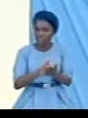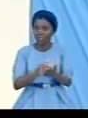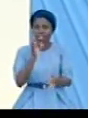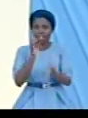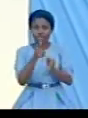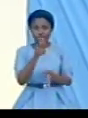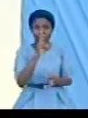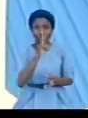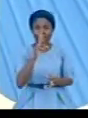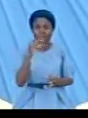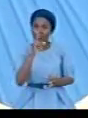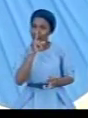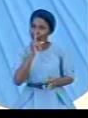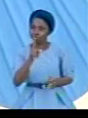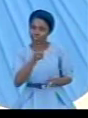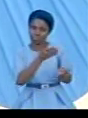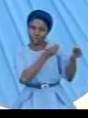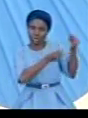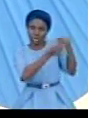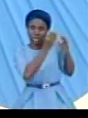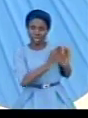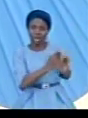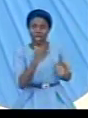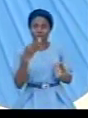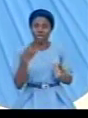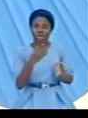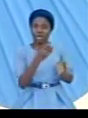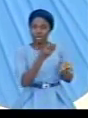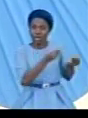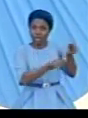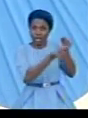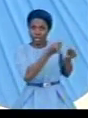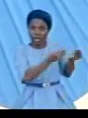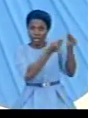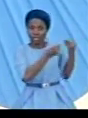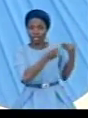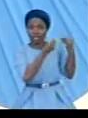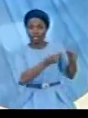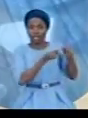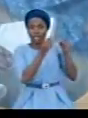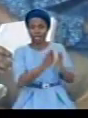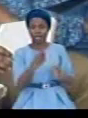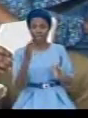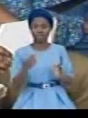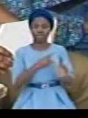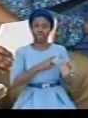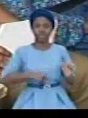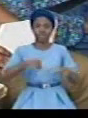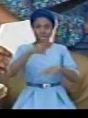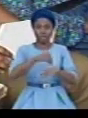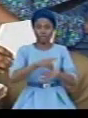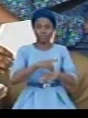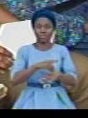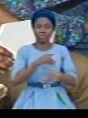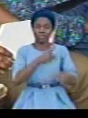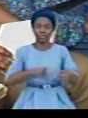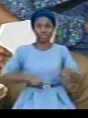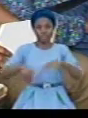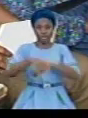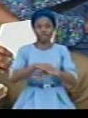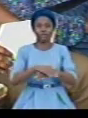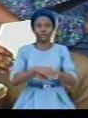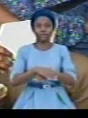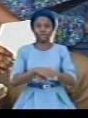the kingdom, then it's going to come with temptation. But thank God, Jesus overcame, and you are going to